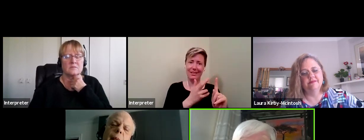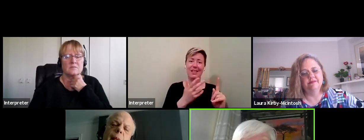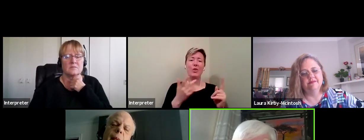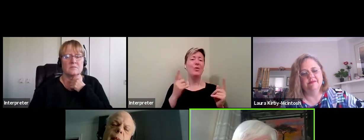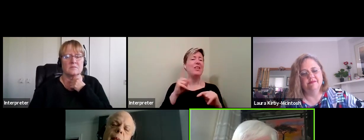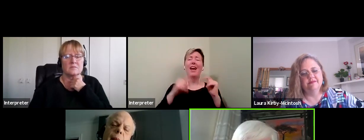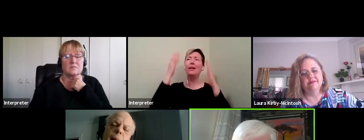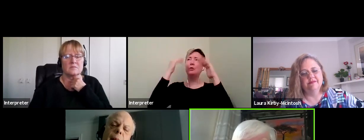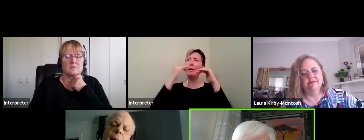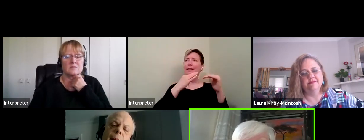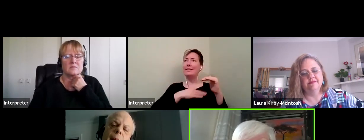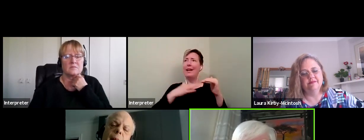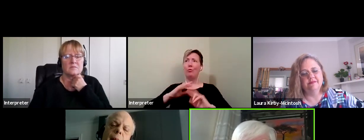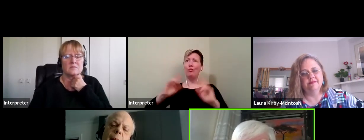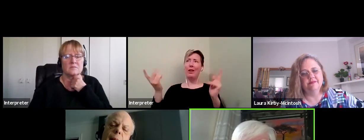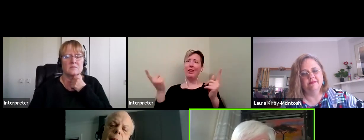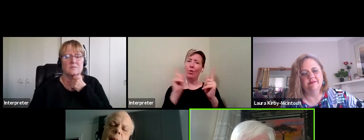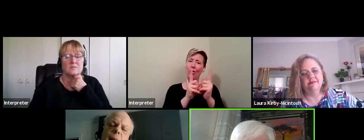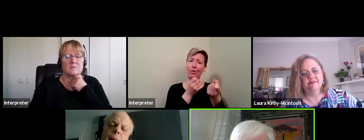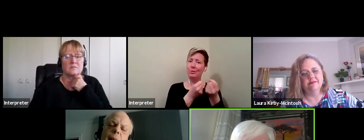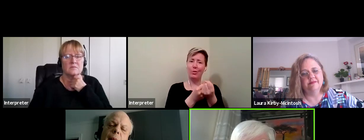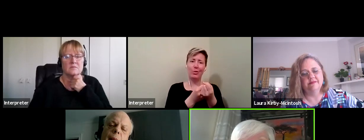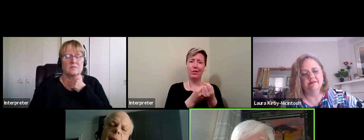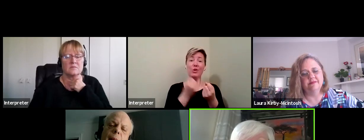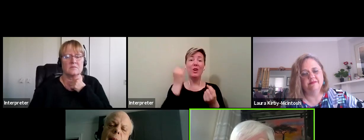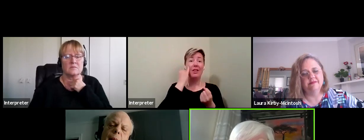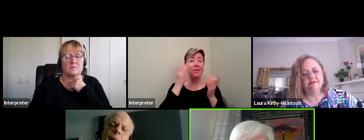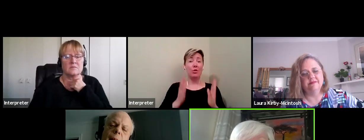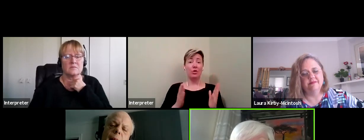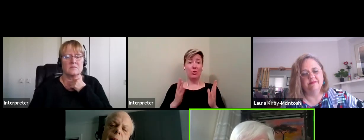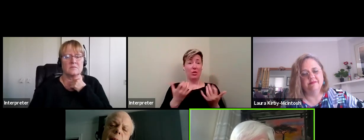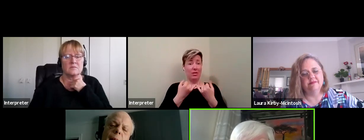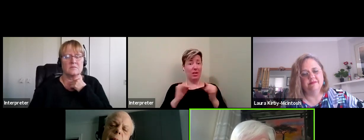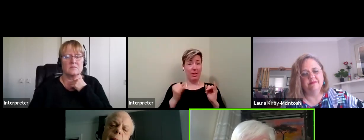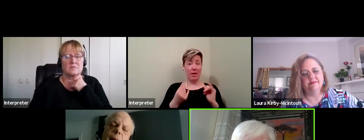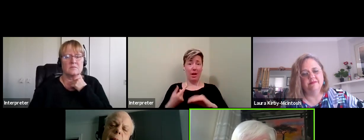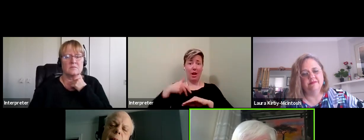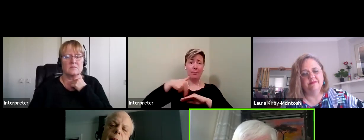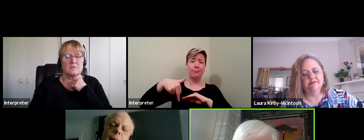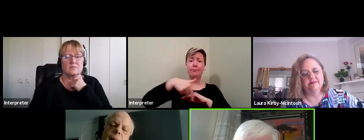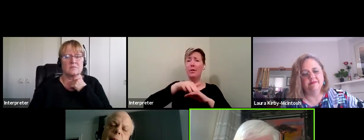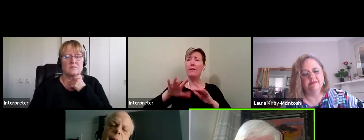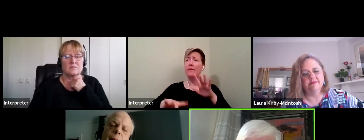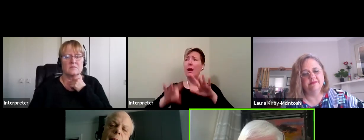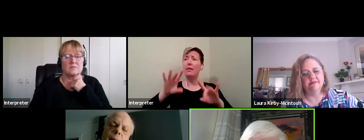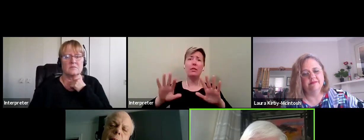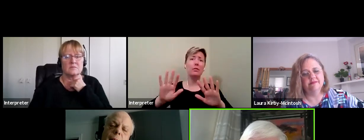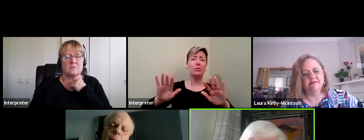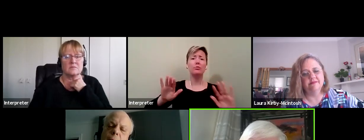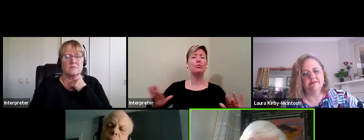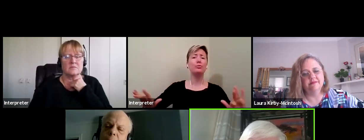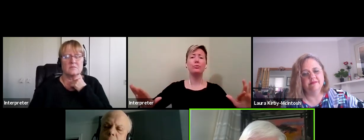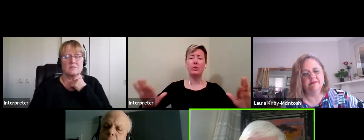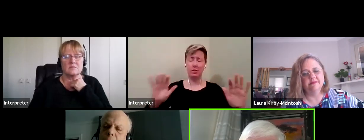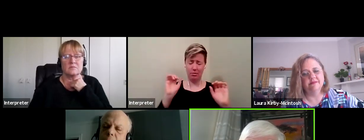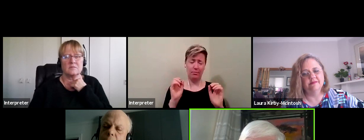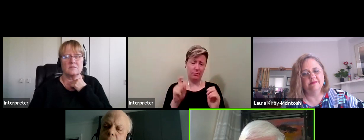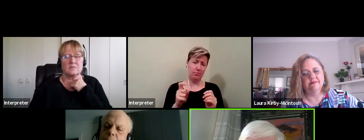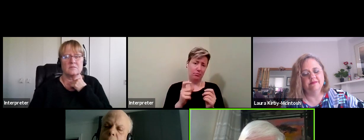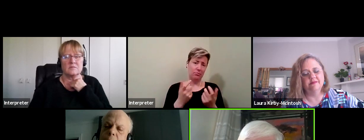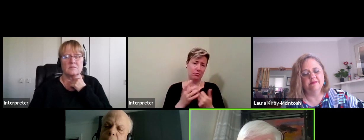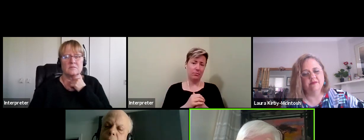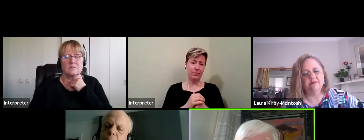now. So if somebody needs to get up and find their way, they should be able to do that. The sixth thing I'd recommend is